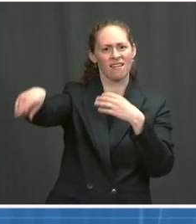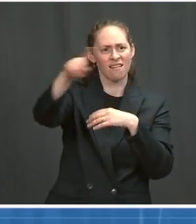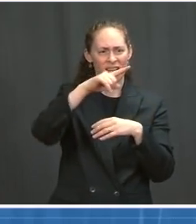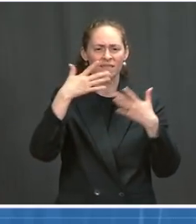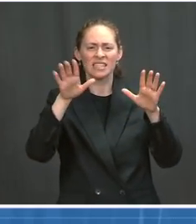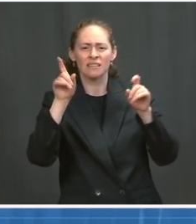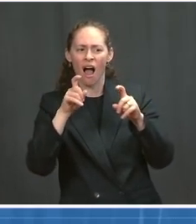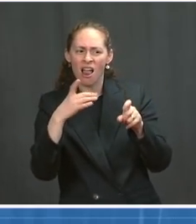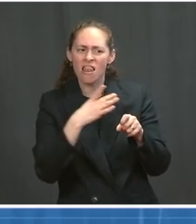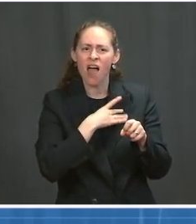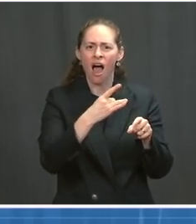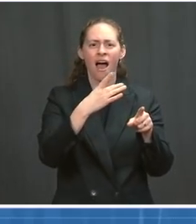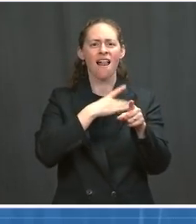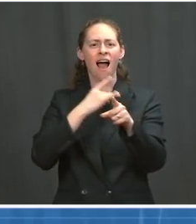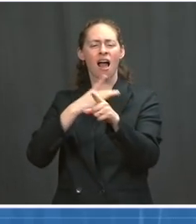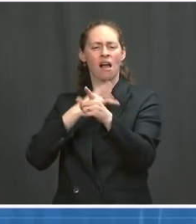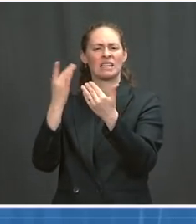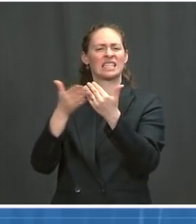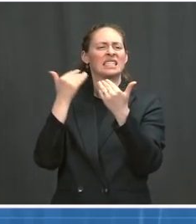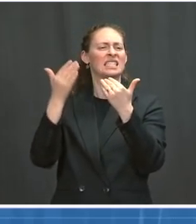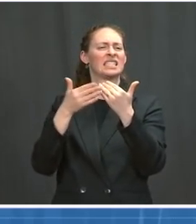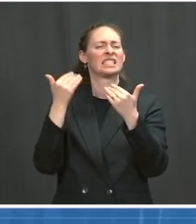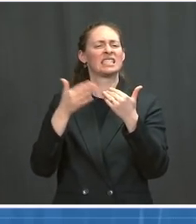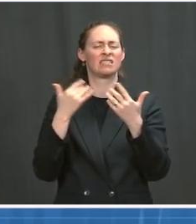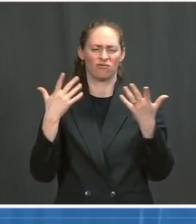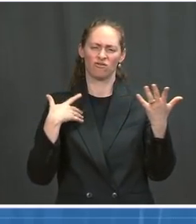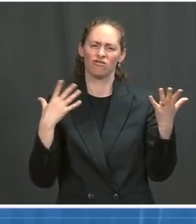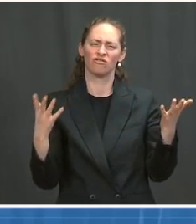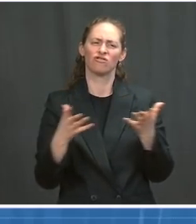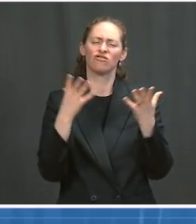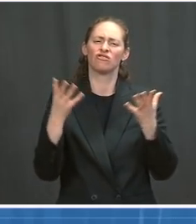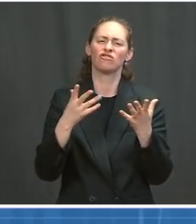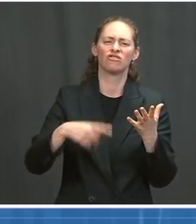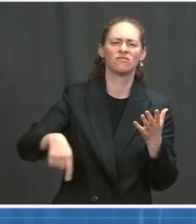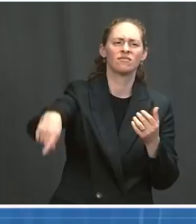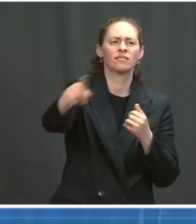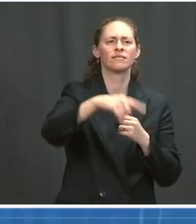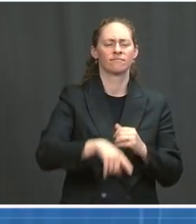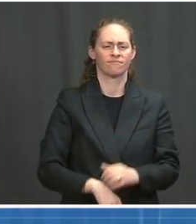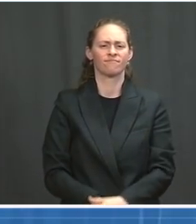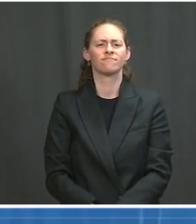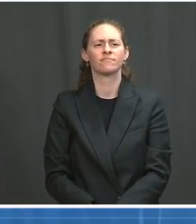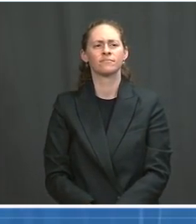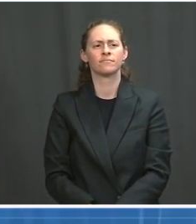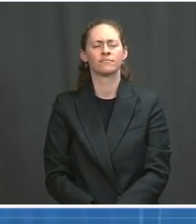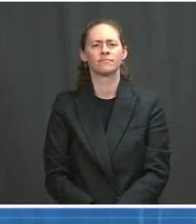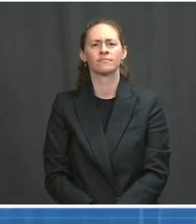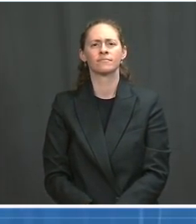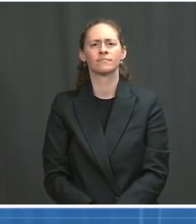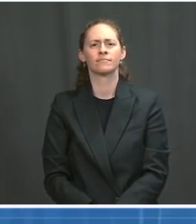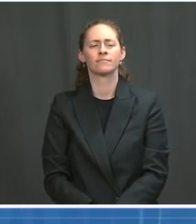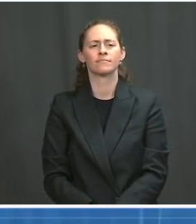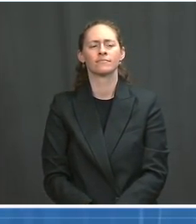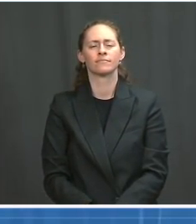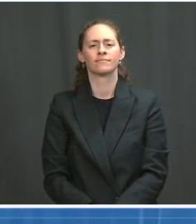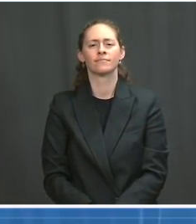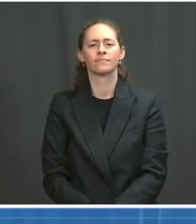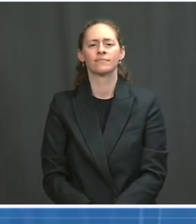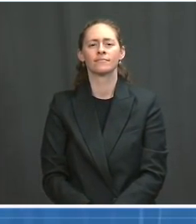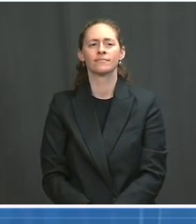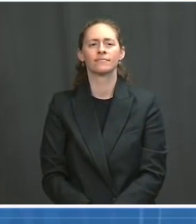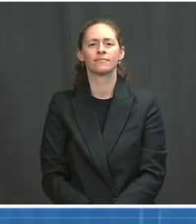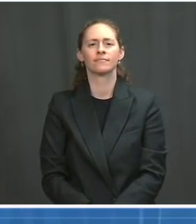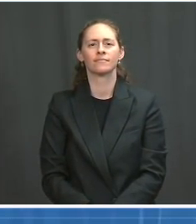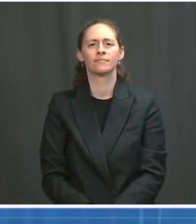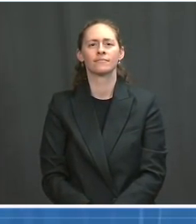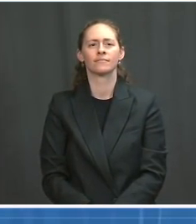that text tool, use the website. It makes it easy to find out where to get vaccinated. I lastly just want to speak directly to the people who are wondering in this